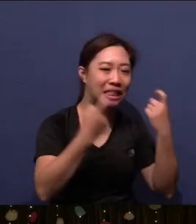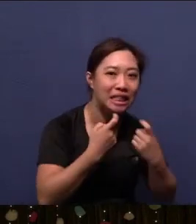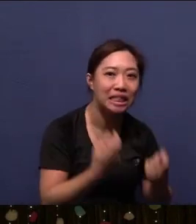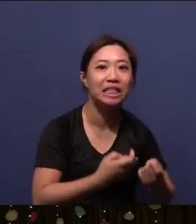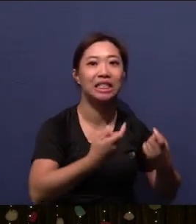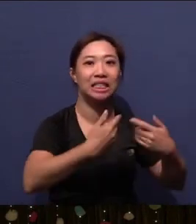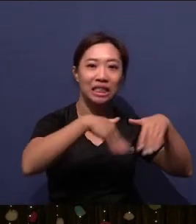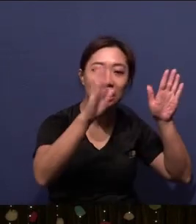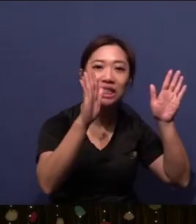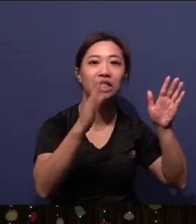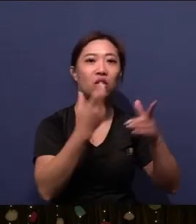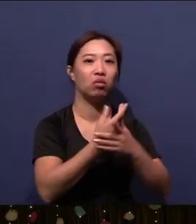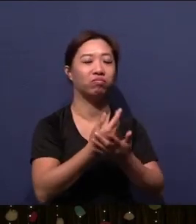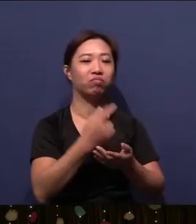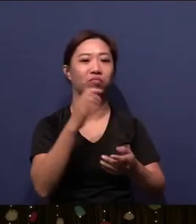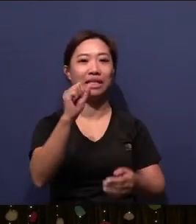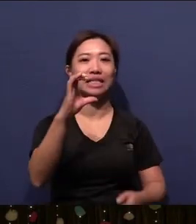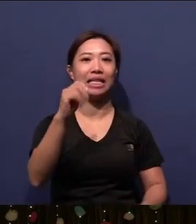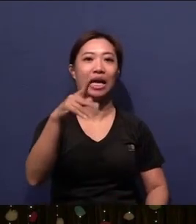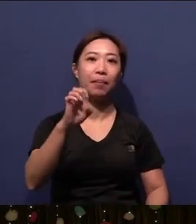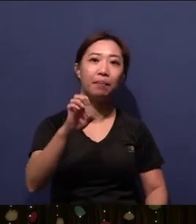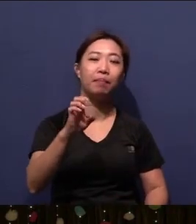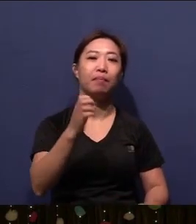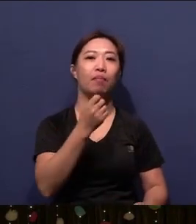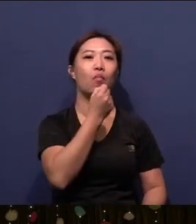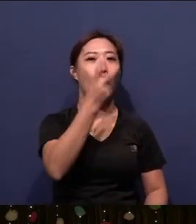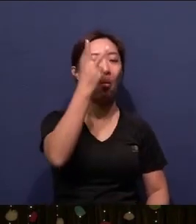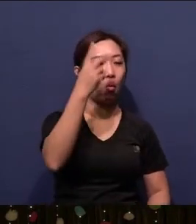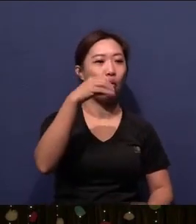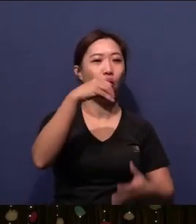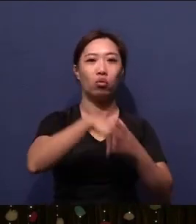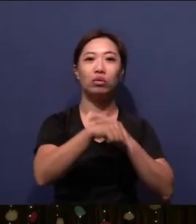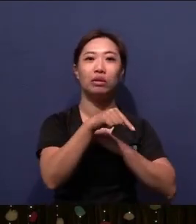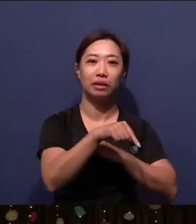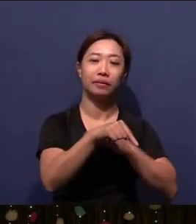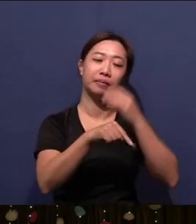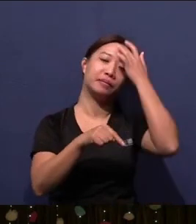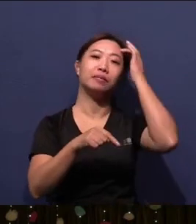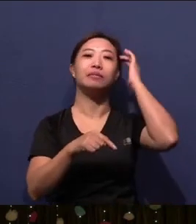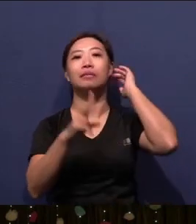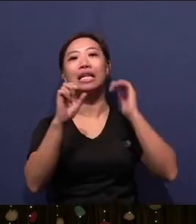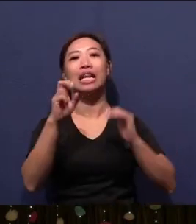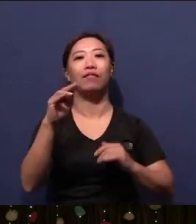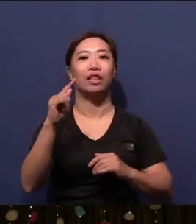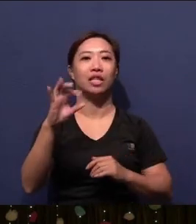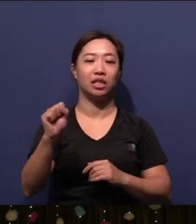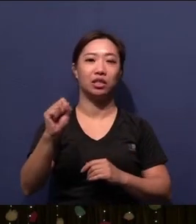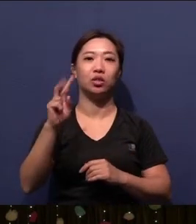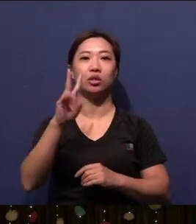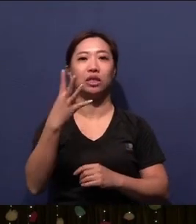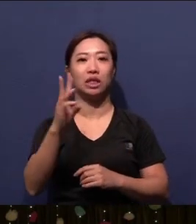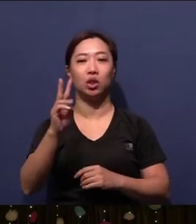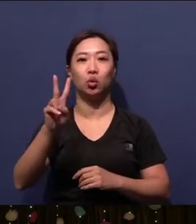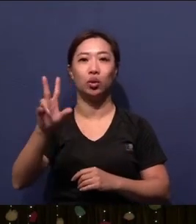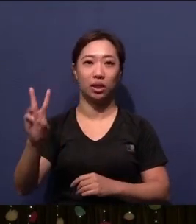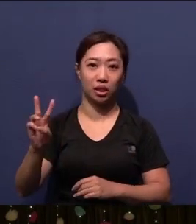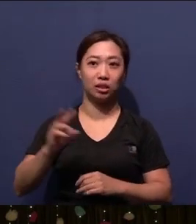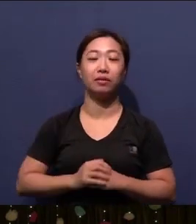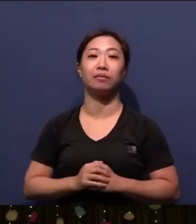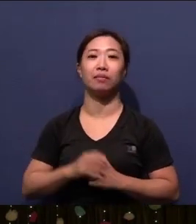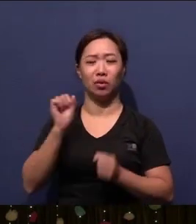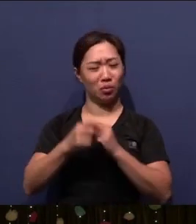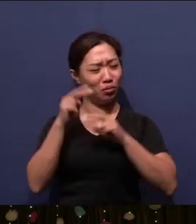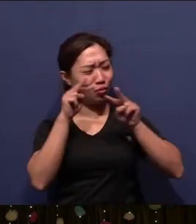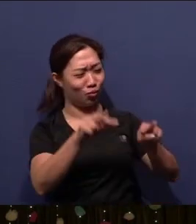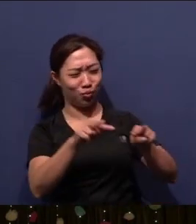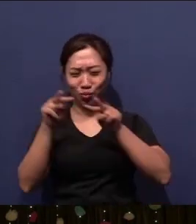sacrifice or the scapegoat on the Day of Atonement in Leviticus 16 and 26. So we see here that